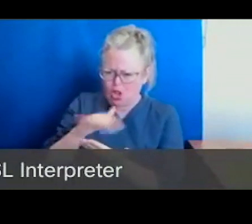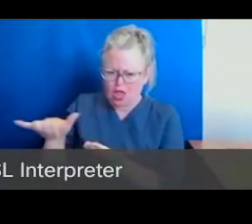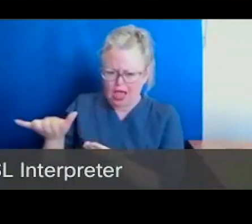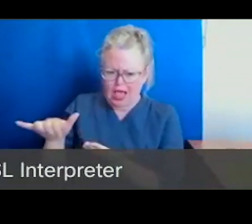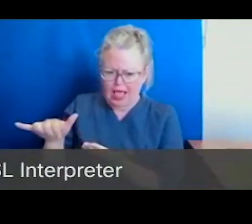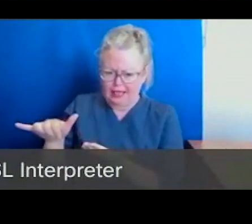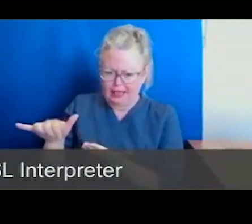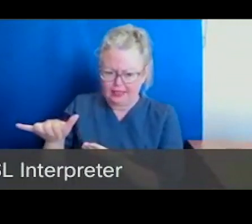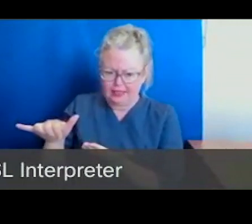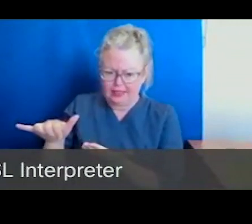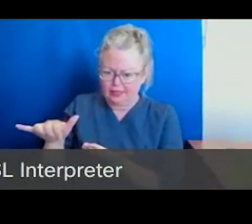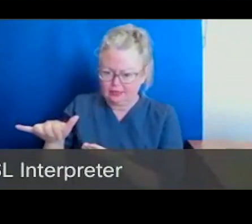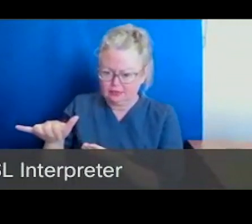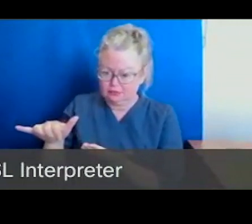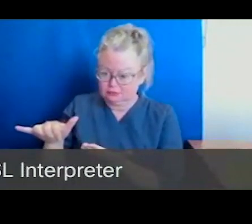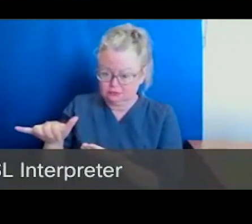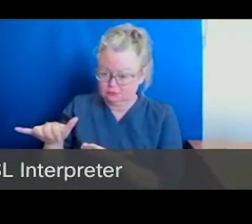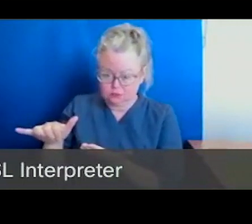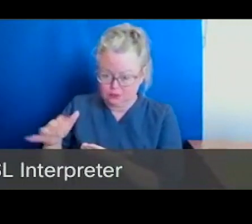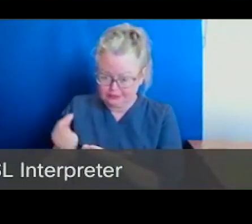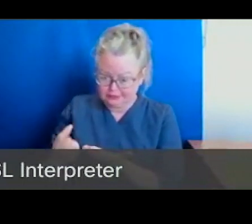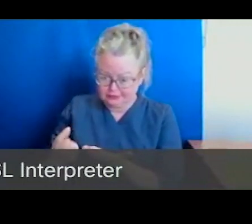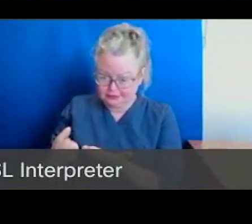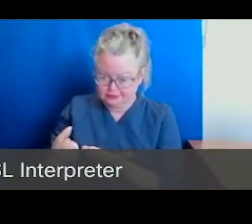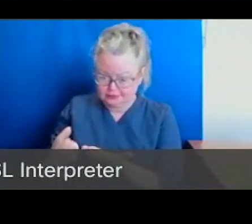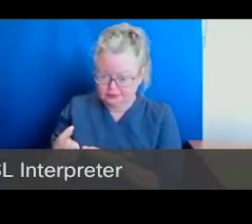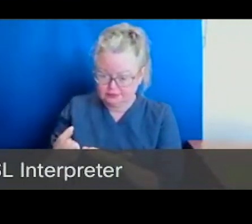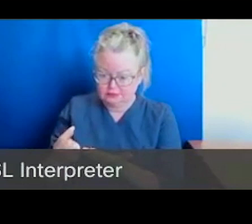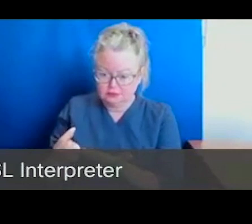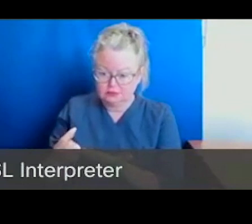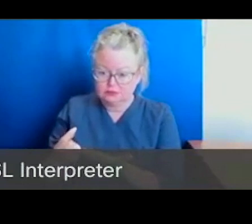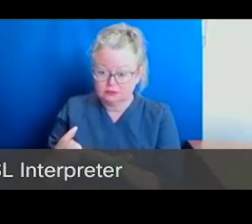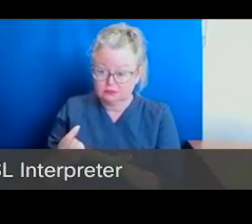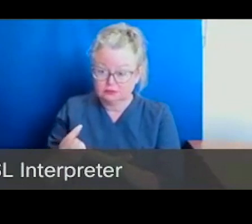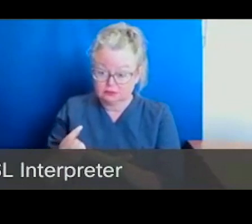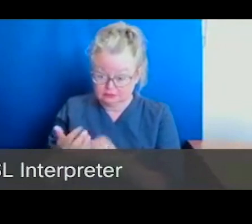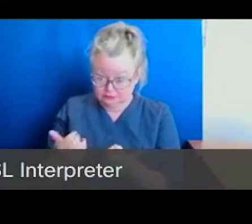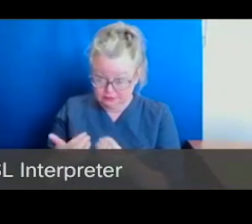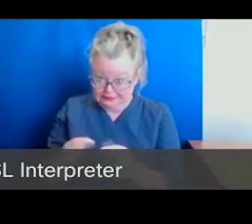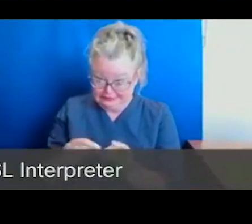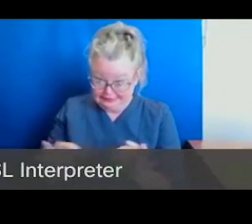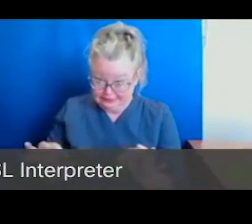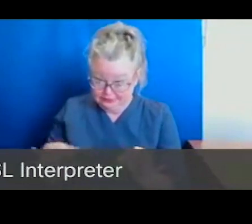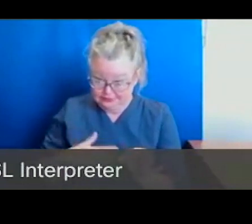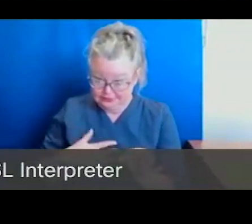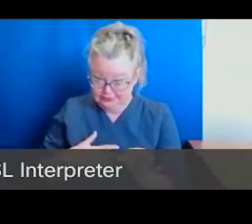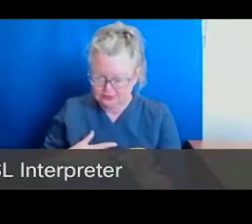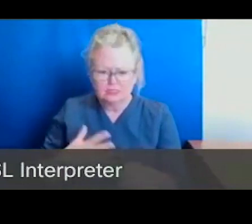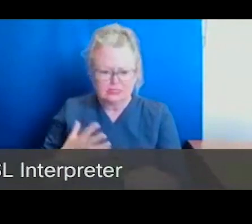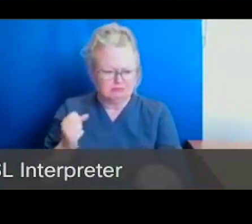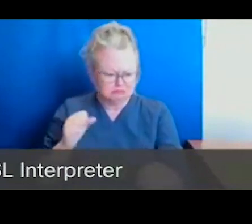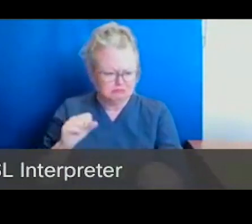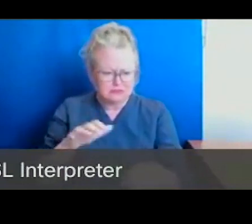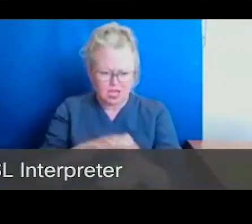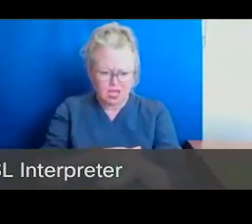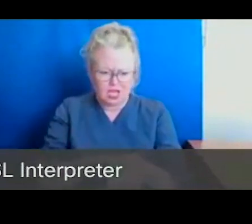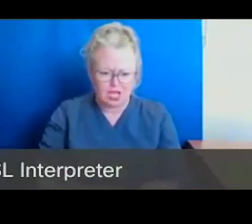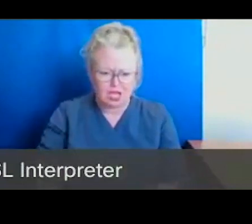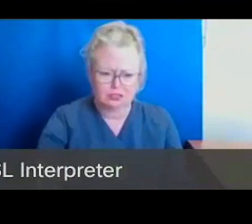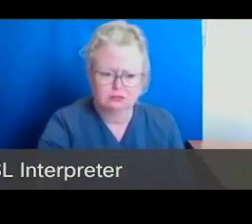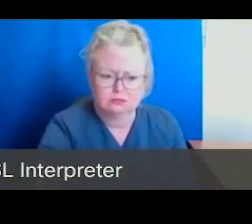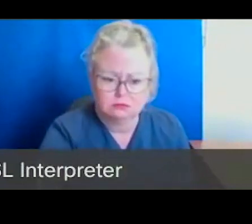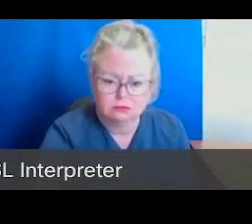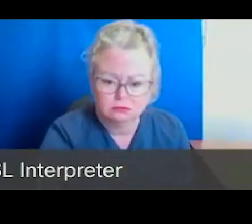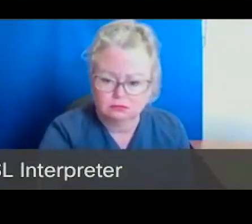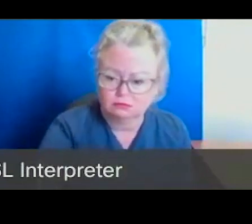Yeah, that's a very good question, George. And unlike some other agencies, we don't